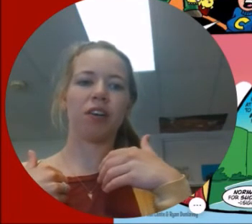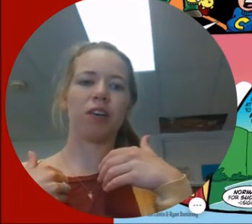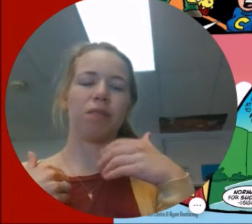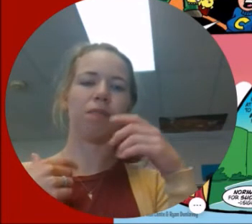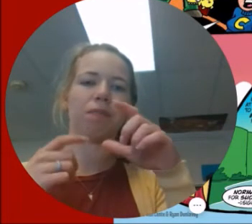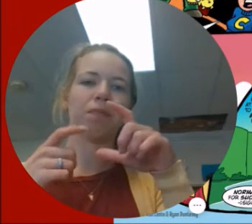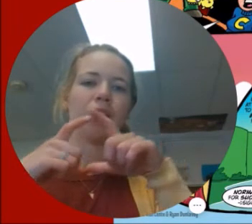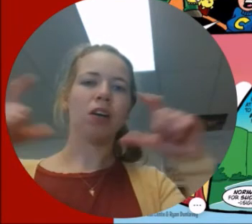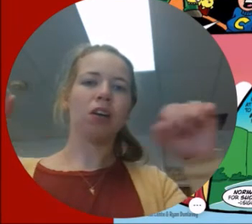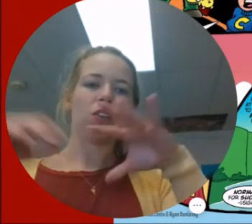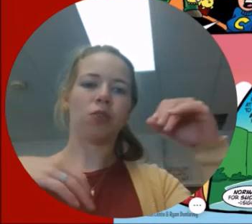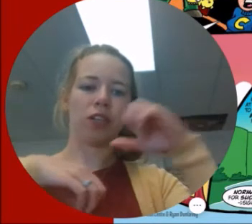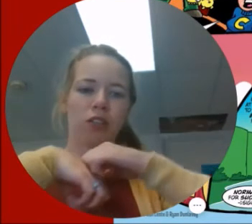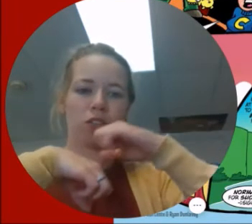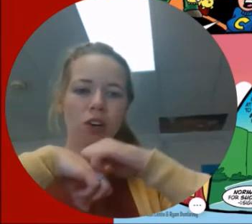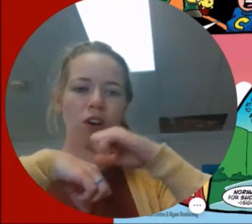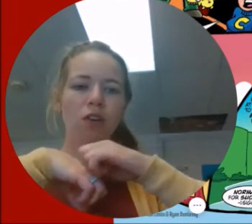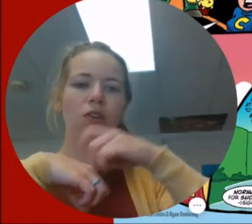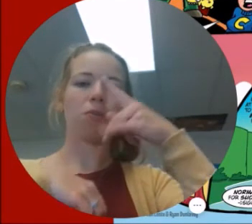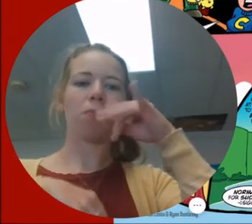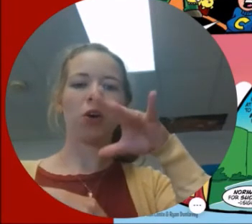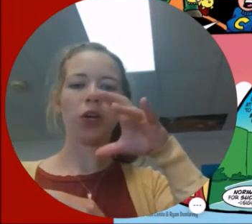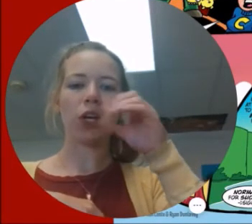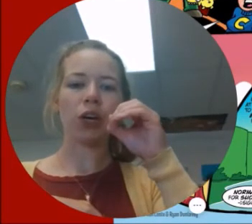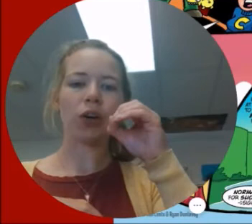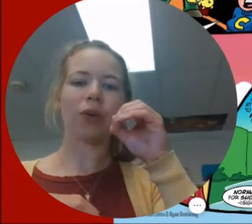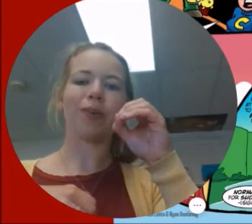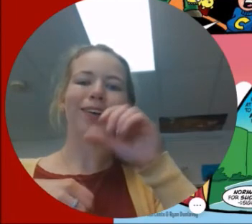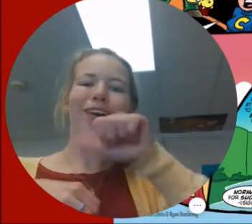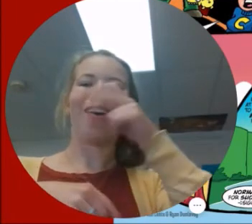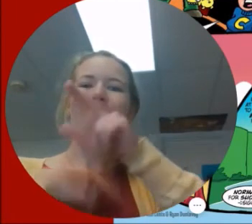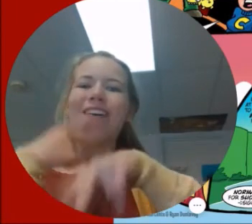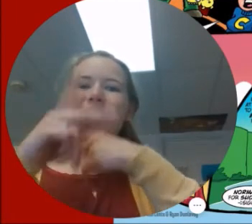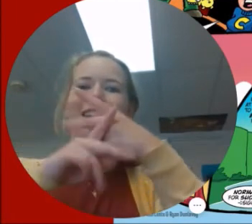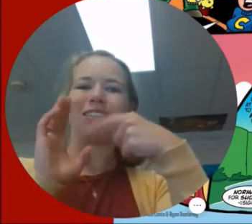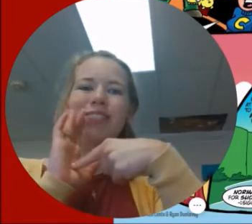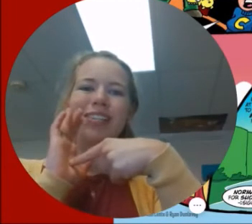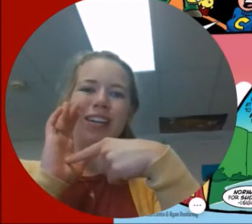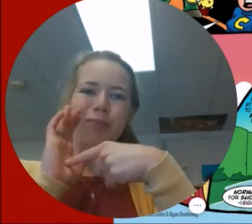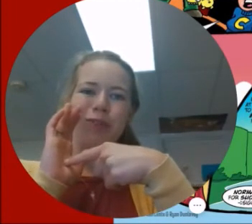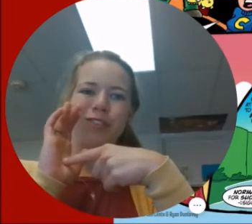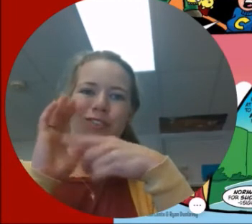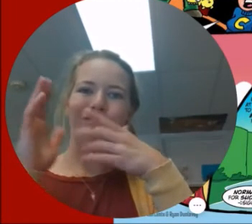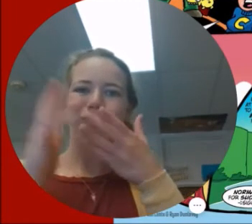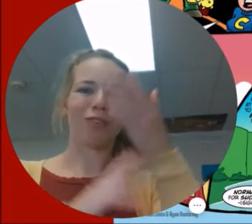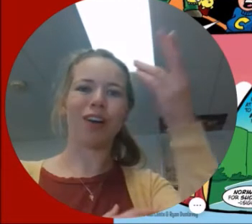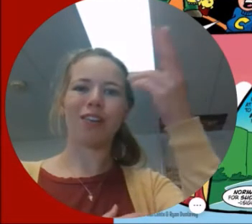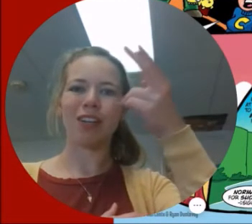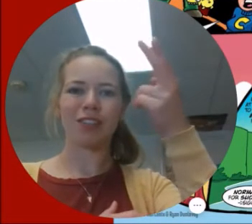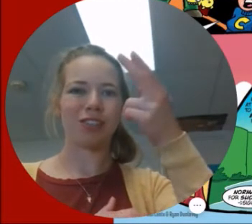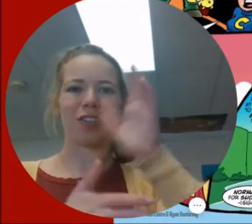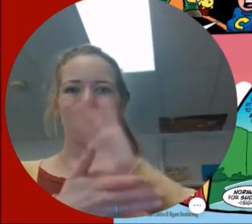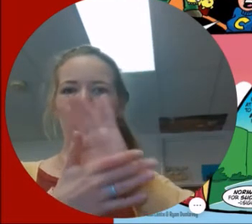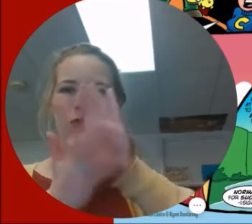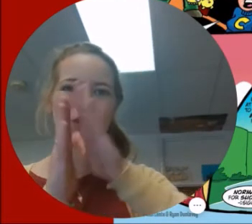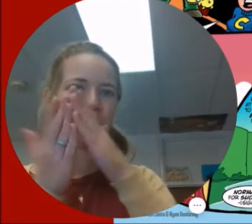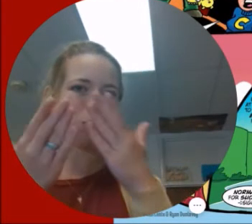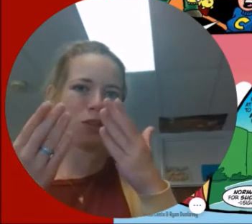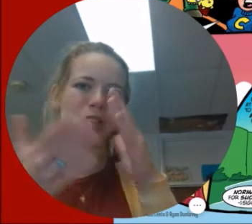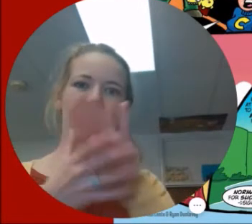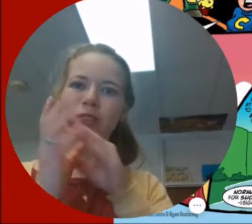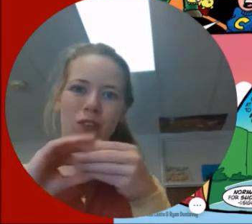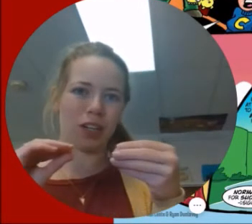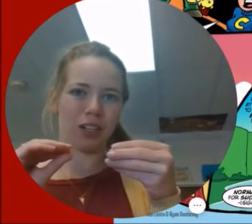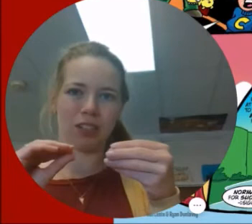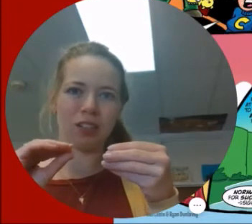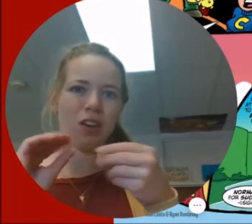have Sword in the Stone, Pinocchio, other kinds of examples throughout history, movies,